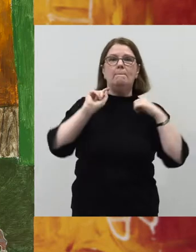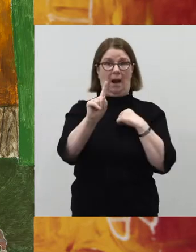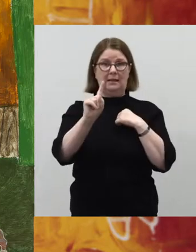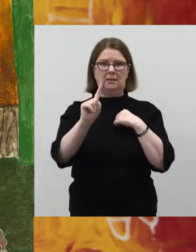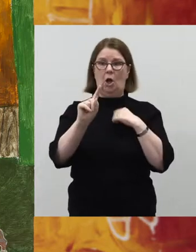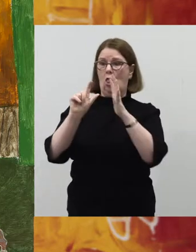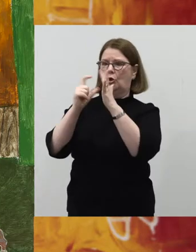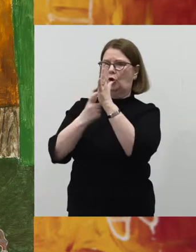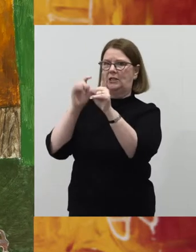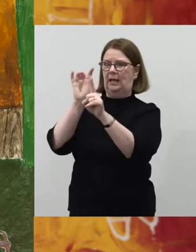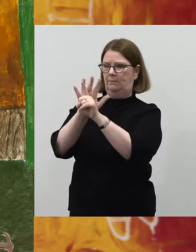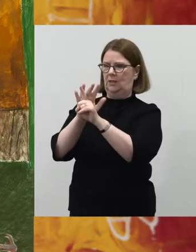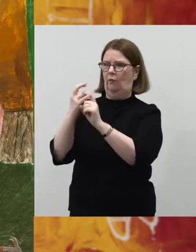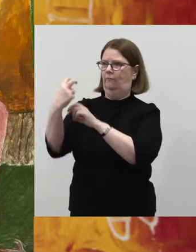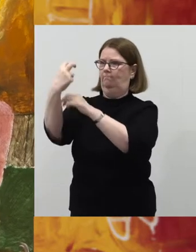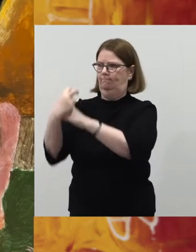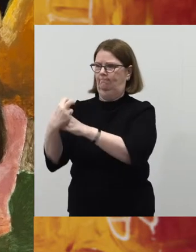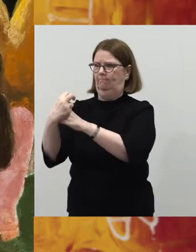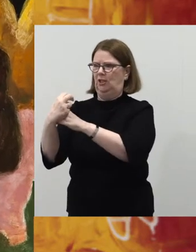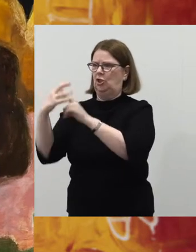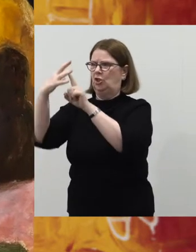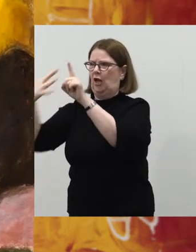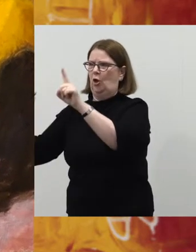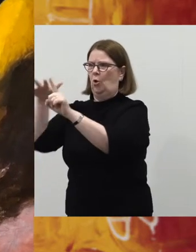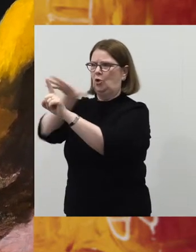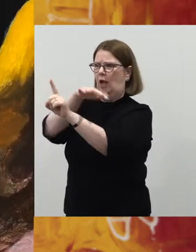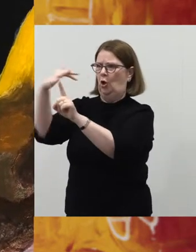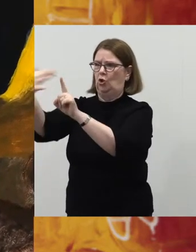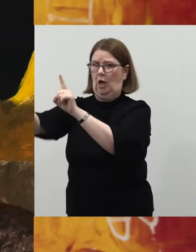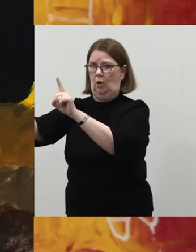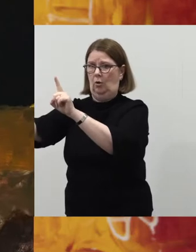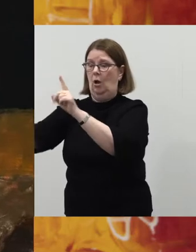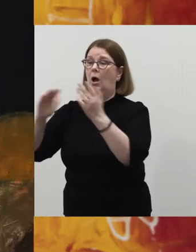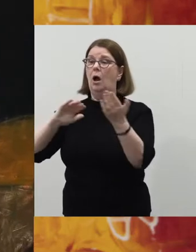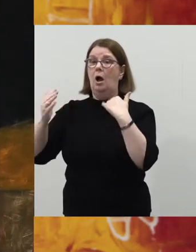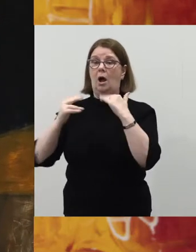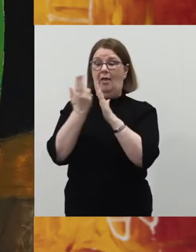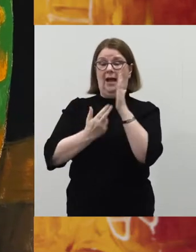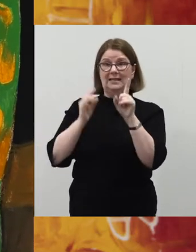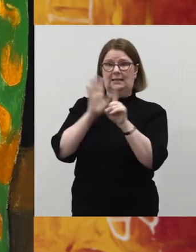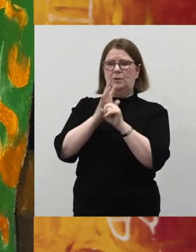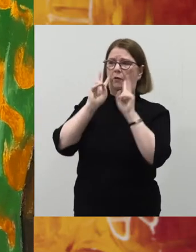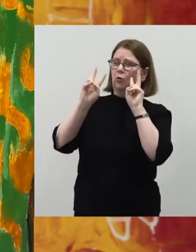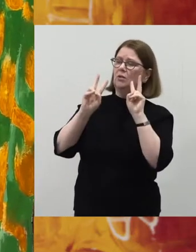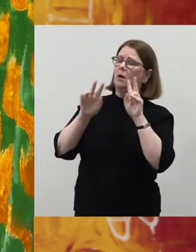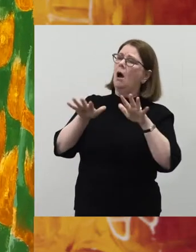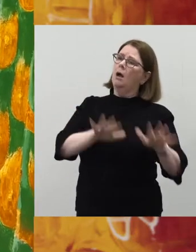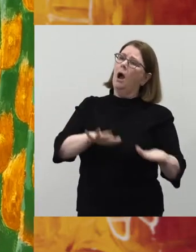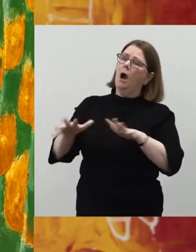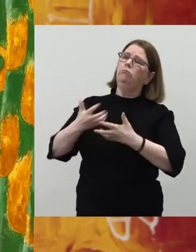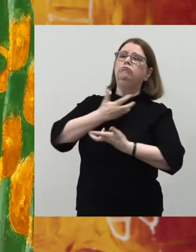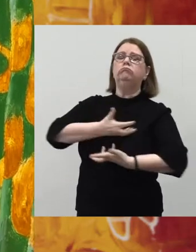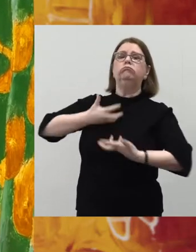presence is not those accompanying figures bathed in light, but the dark looming figure of the